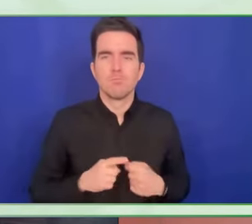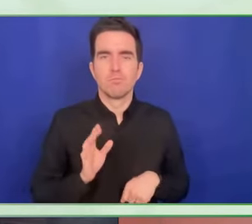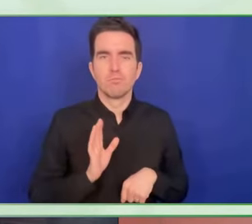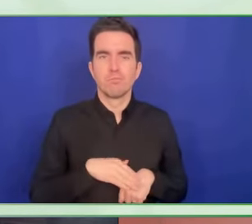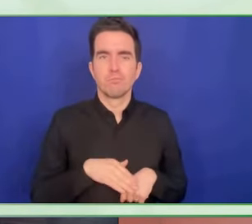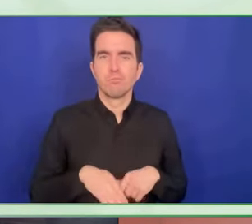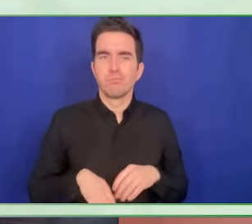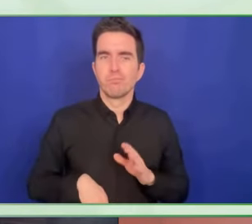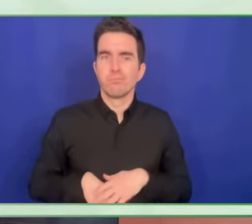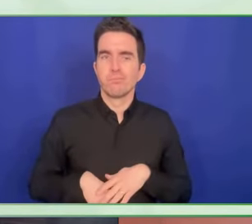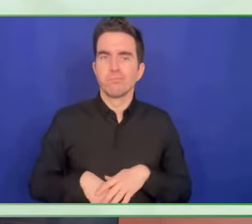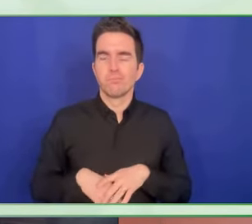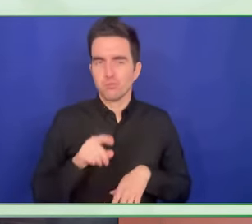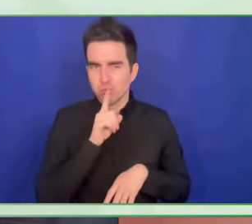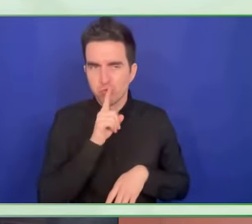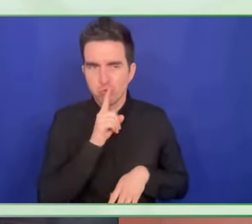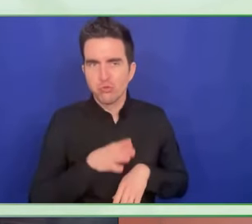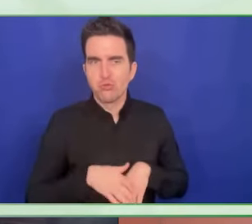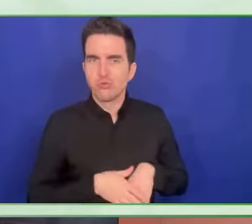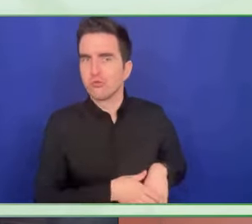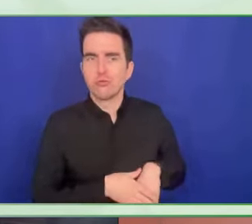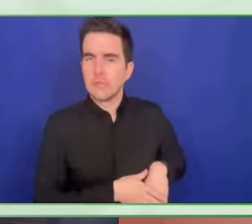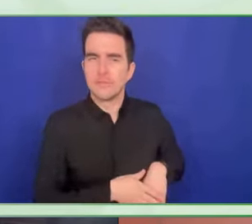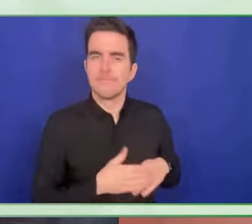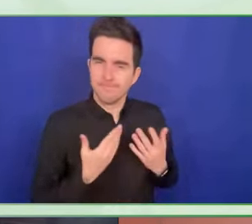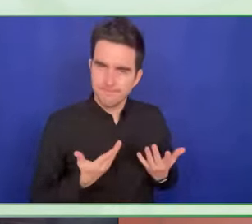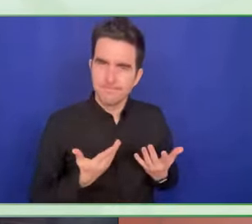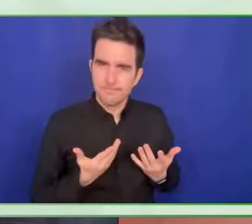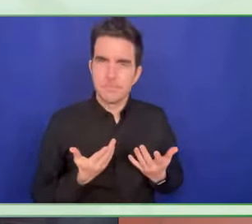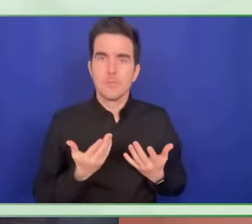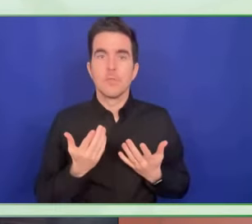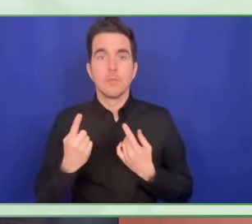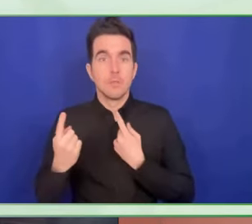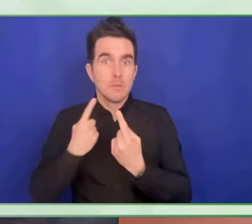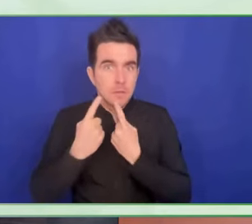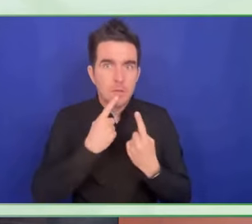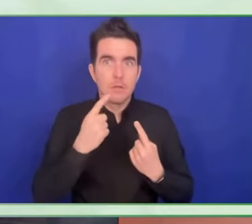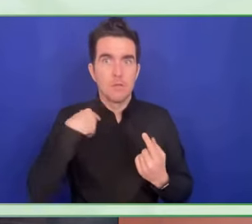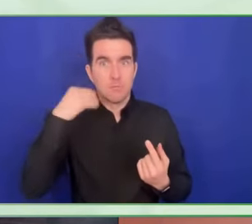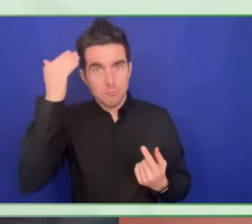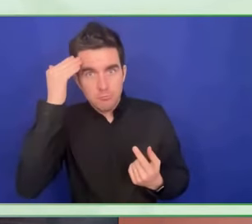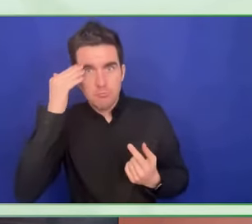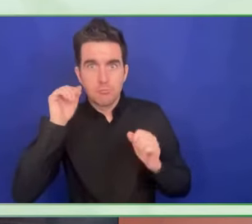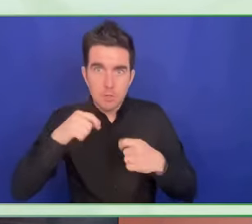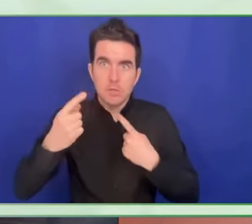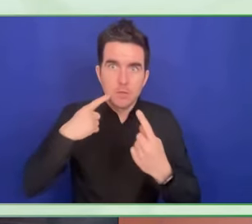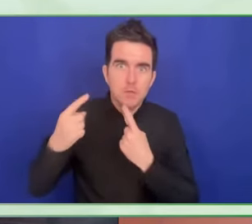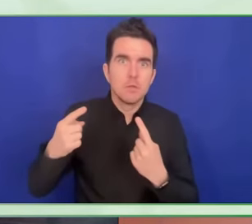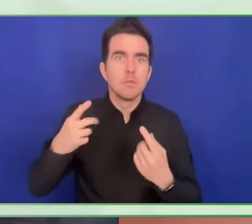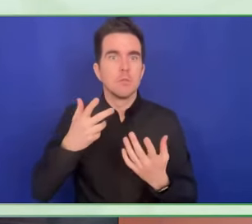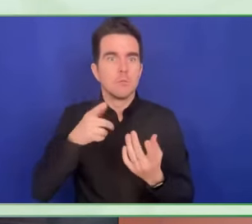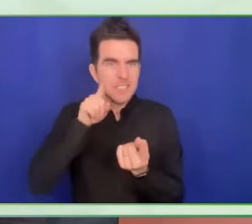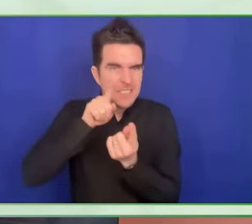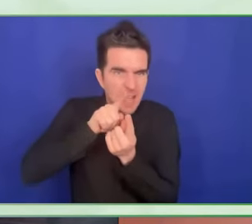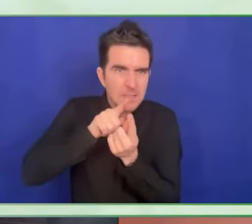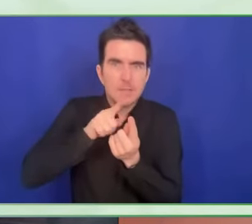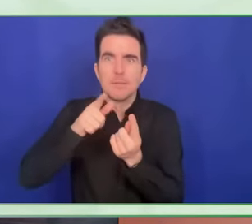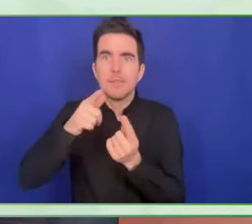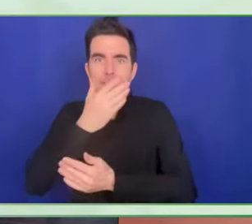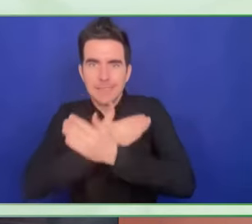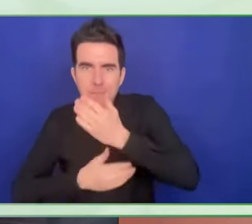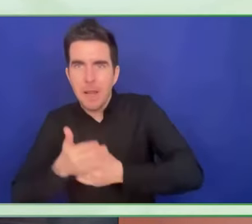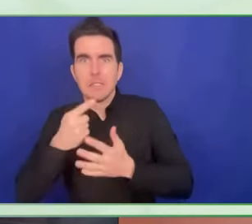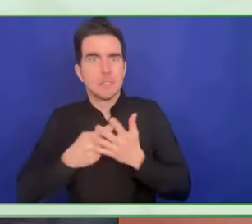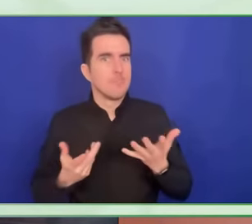awareness about the sexual needs of the people with disability and how we can improve this kind of topic that to make people